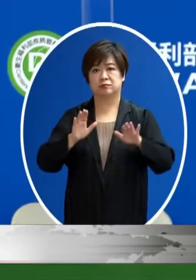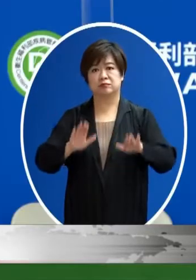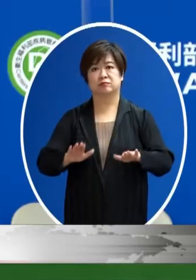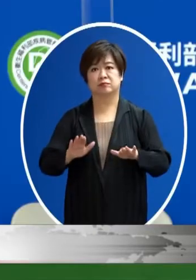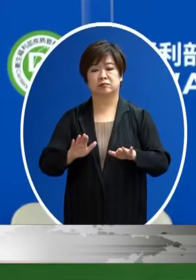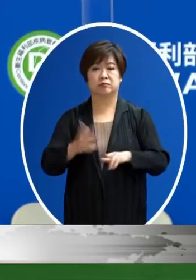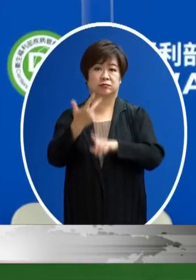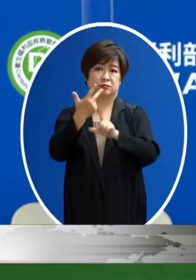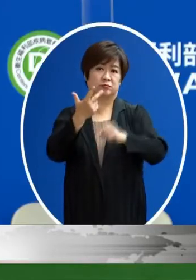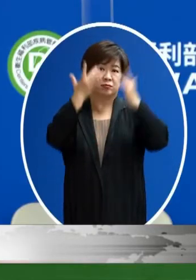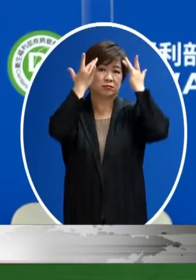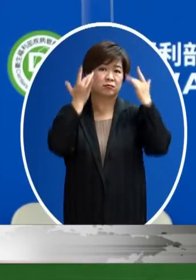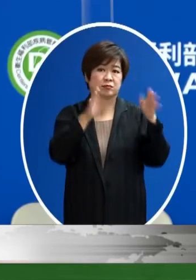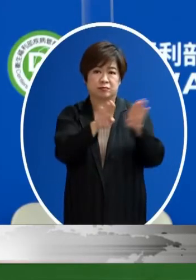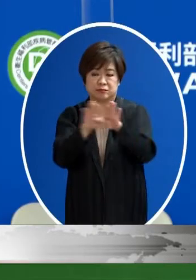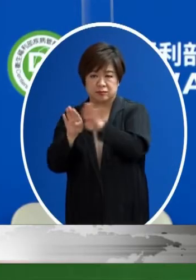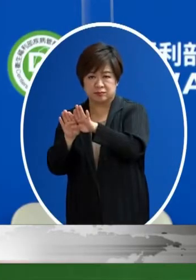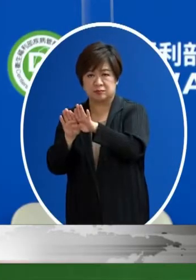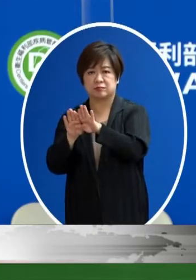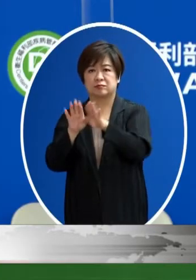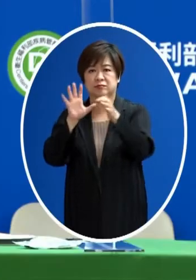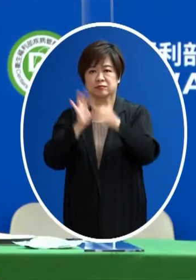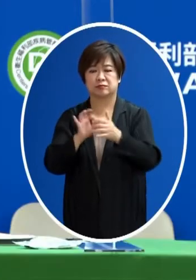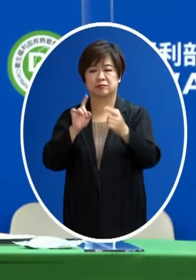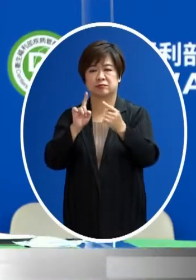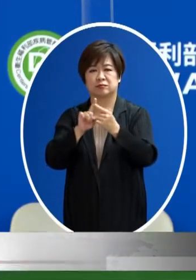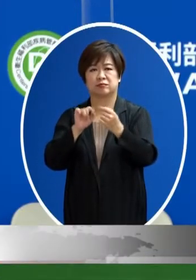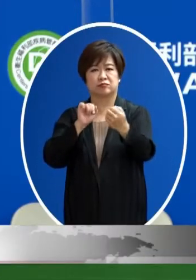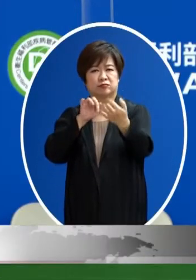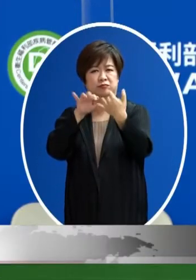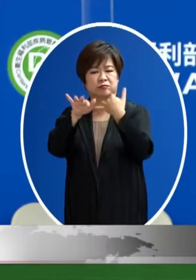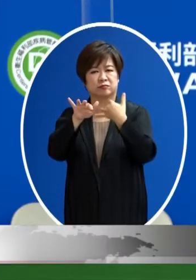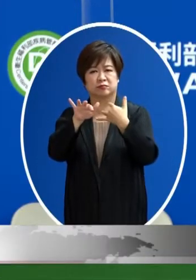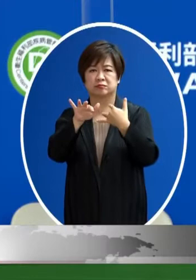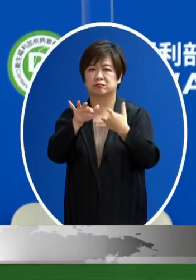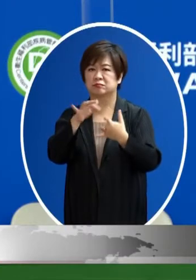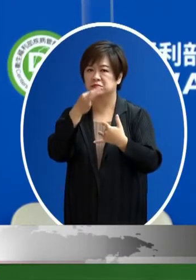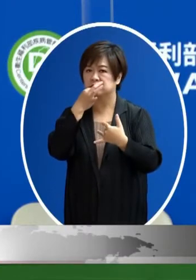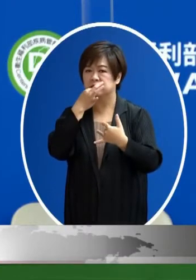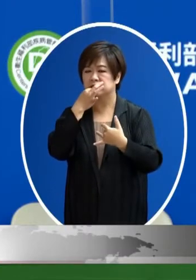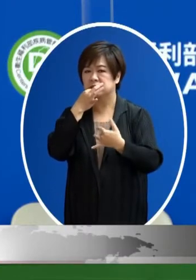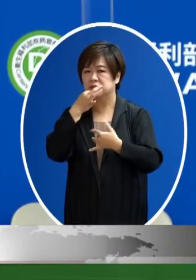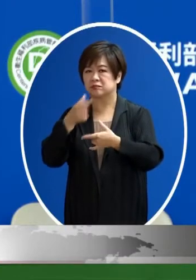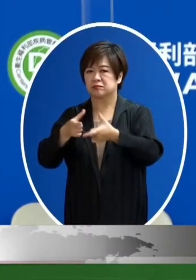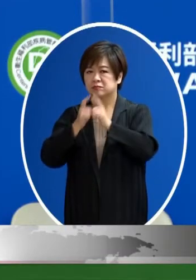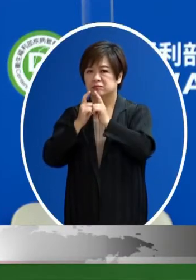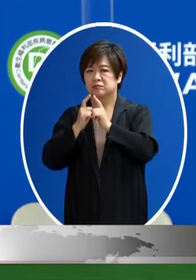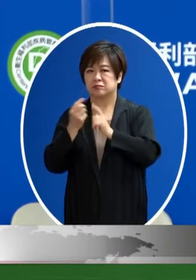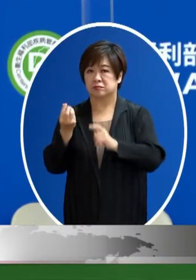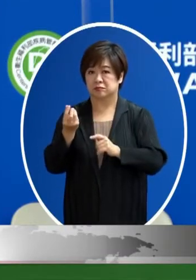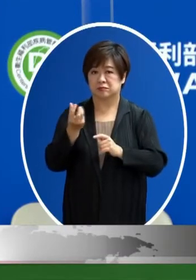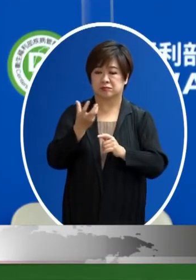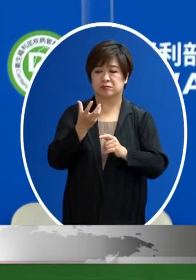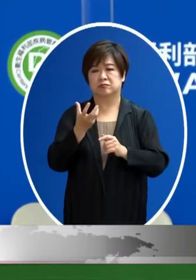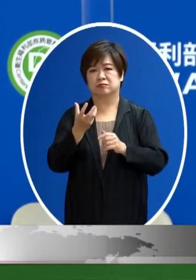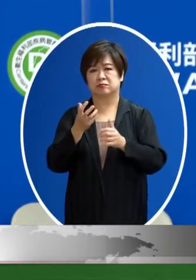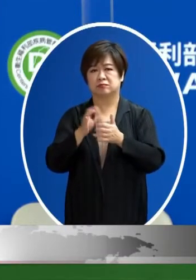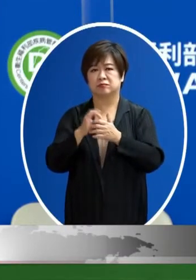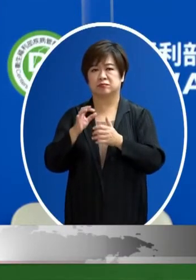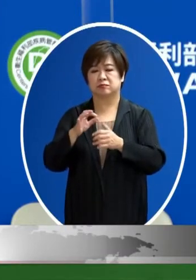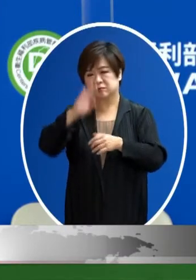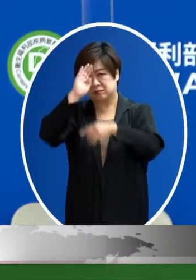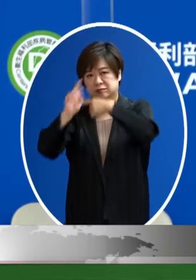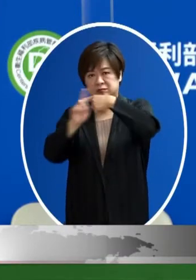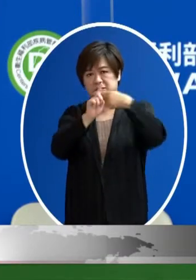it's summer vacation, so on the whole, crowds have returned a bit. Currently, the decrease in